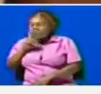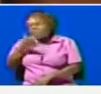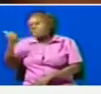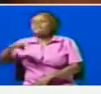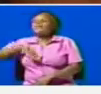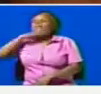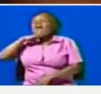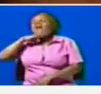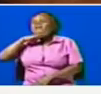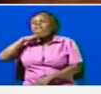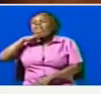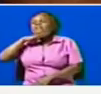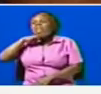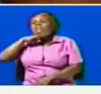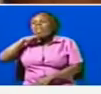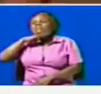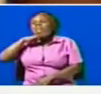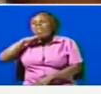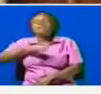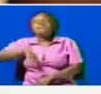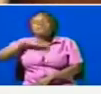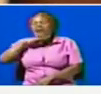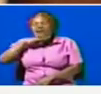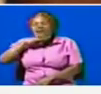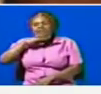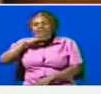ili wakufe vile huyu amesema,